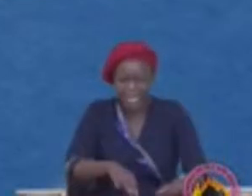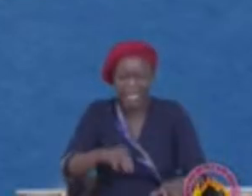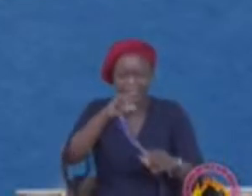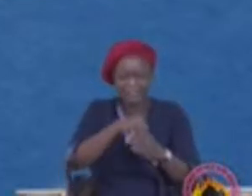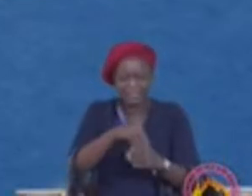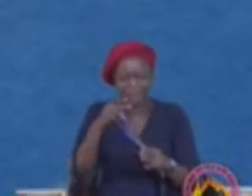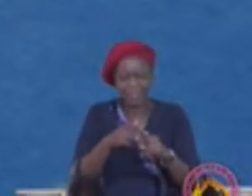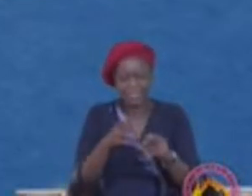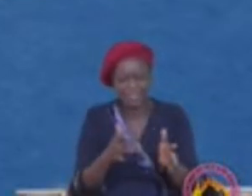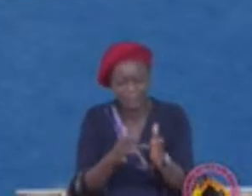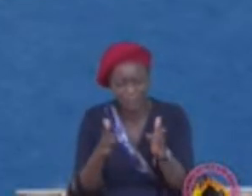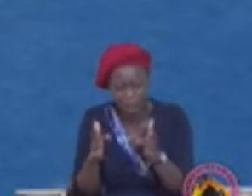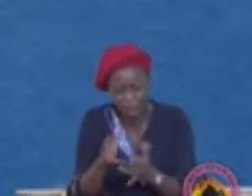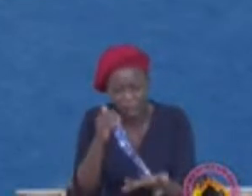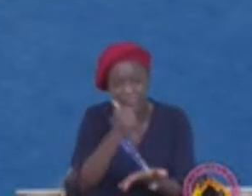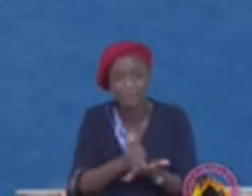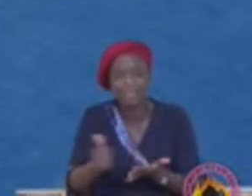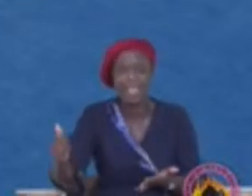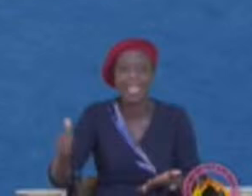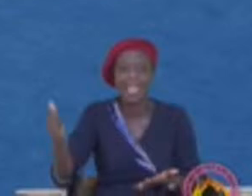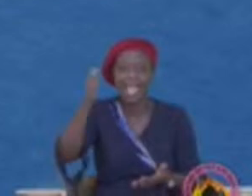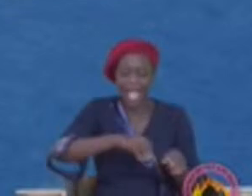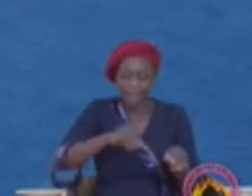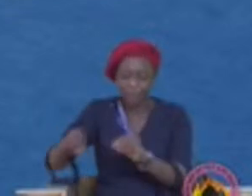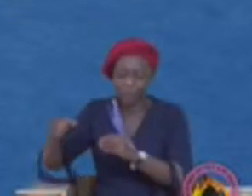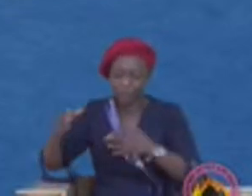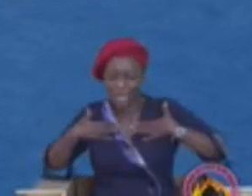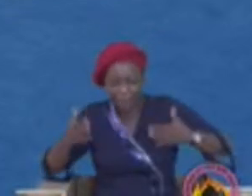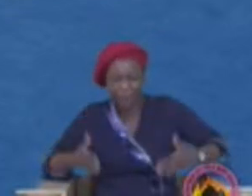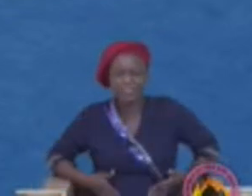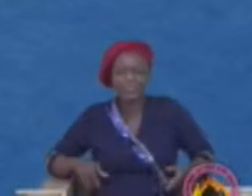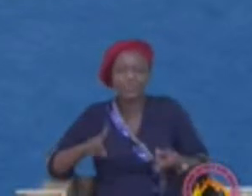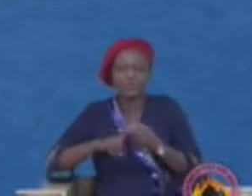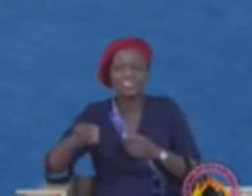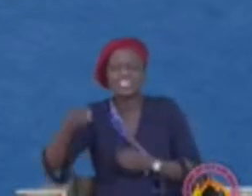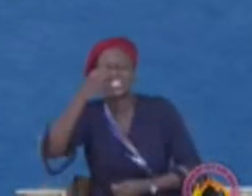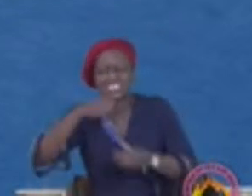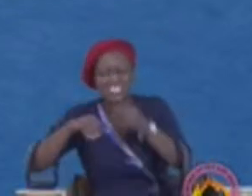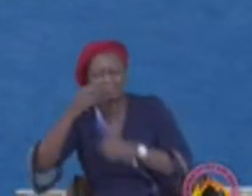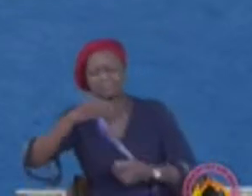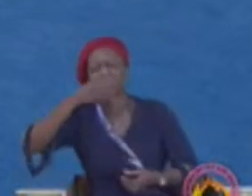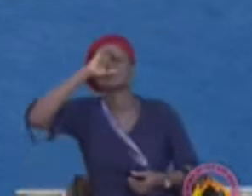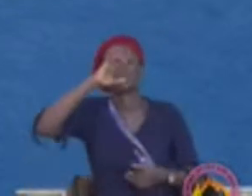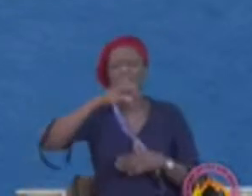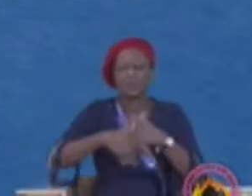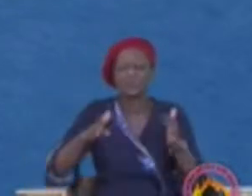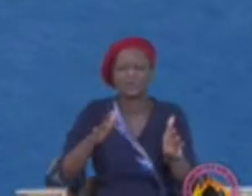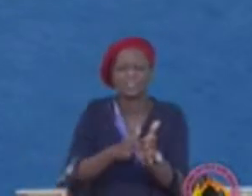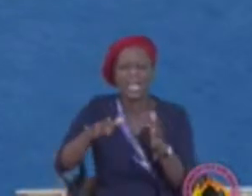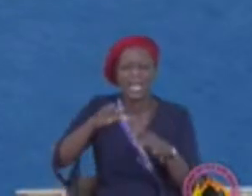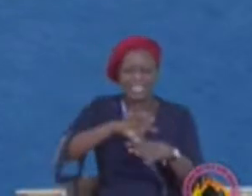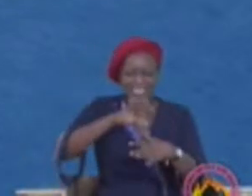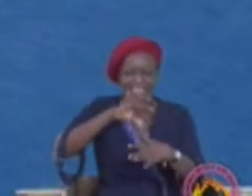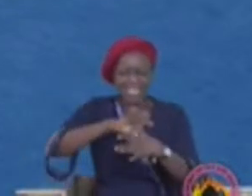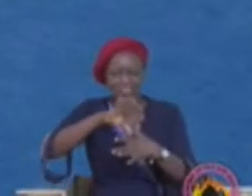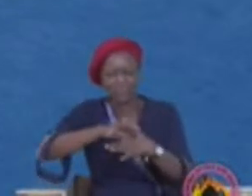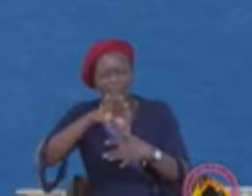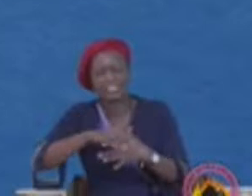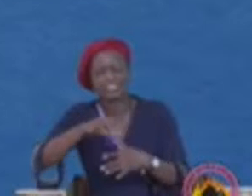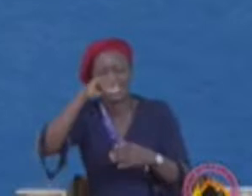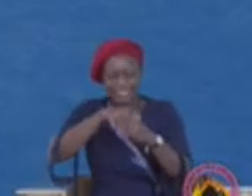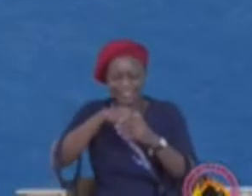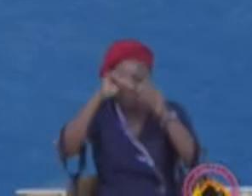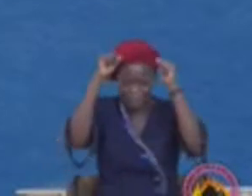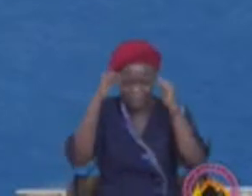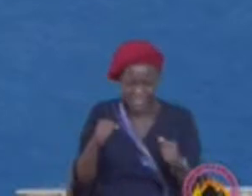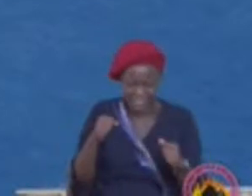I render my body undevourable to eaters of flesh and drinkers of blood. In the mighty name of Jesus.